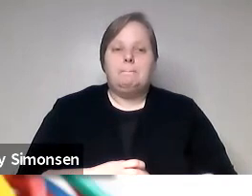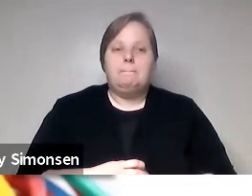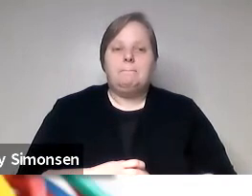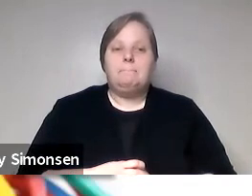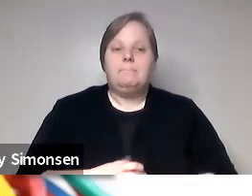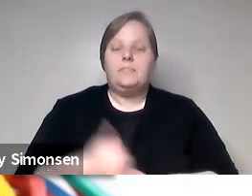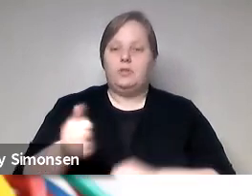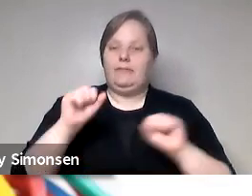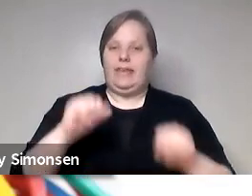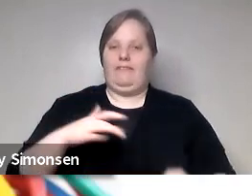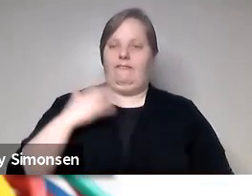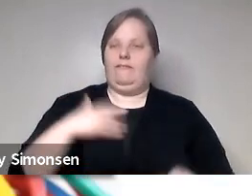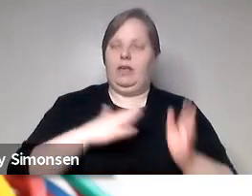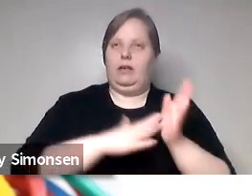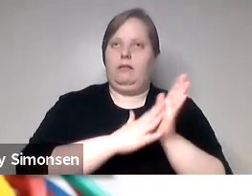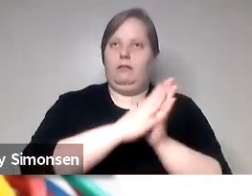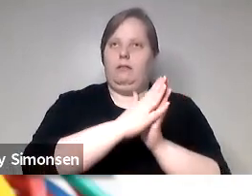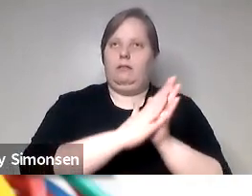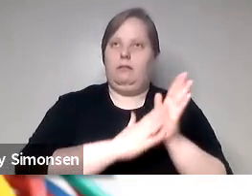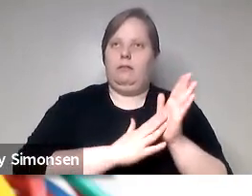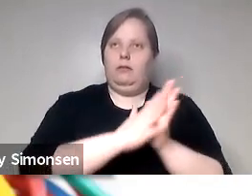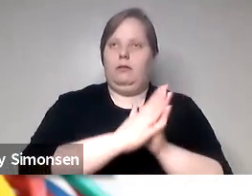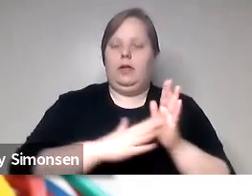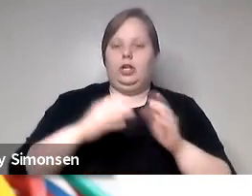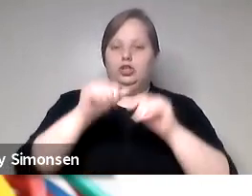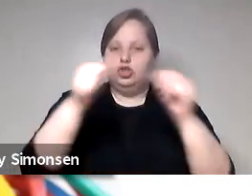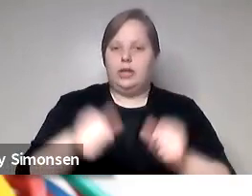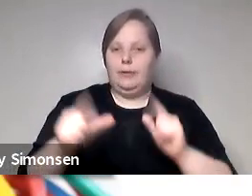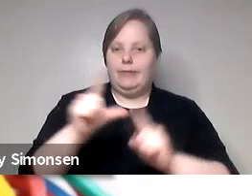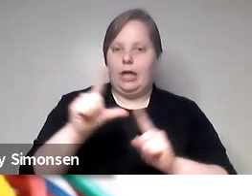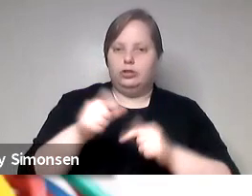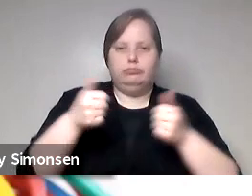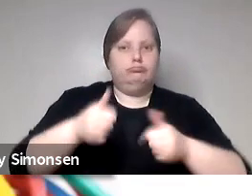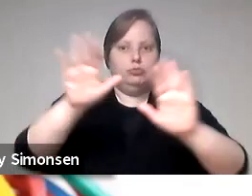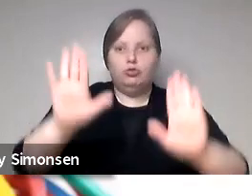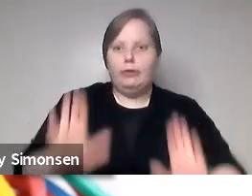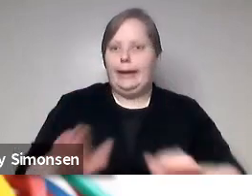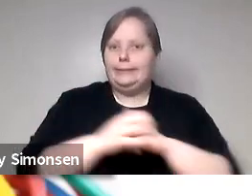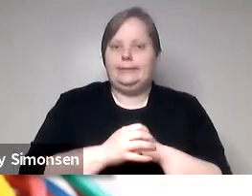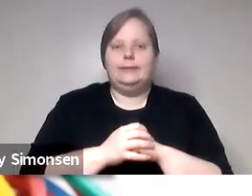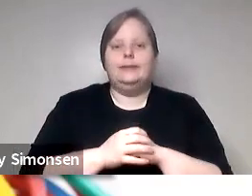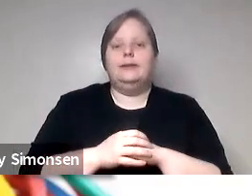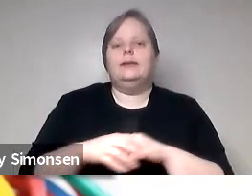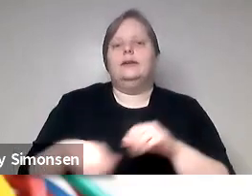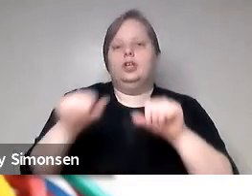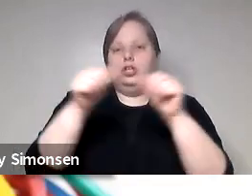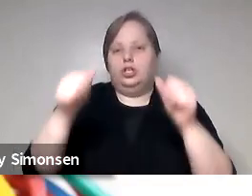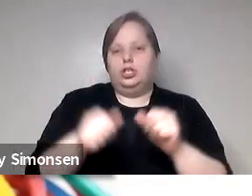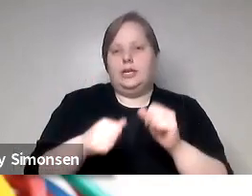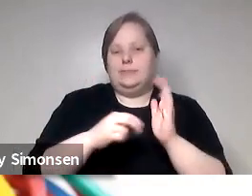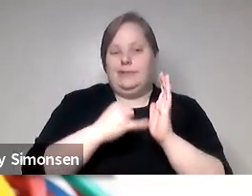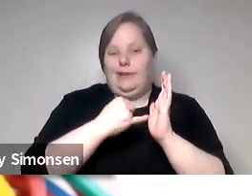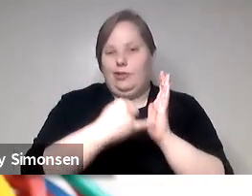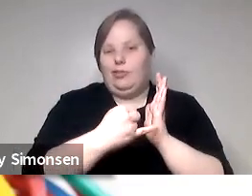feel the print and the letter shape and identify it, letters are great. Otherwise, shapes work as well. They are